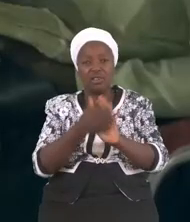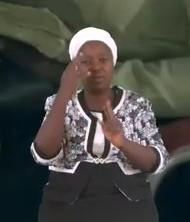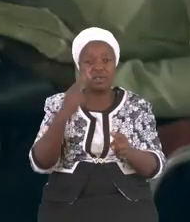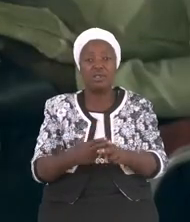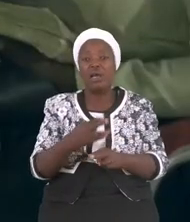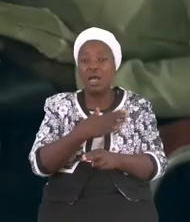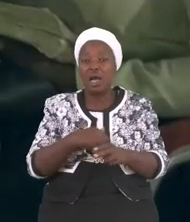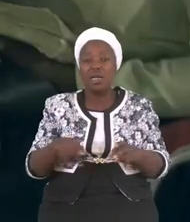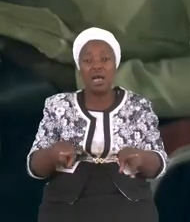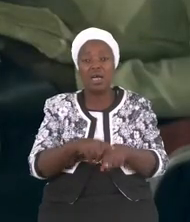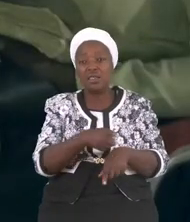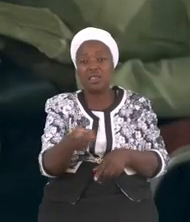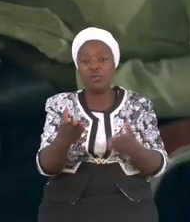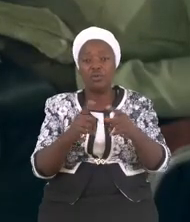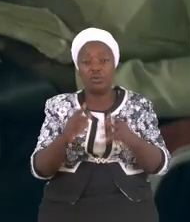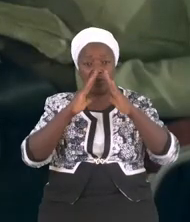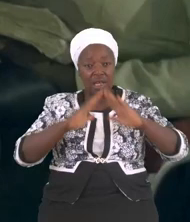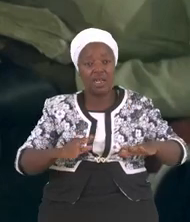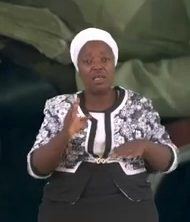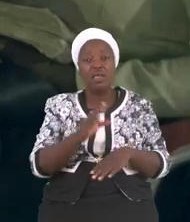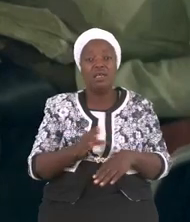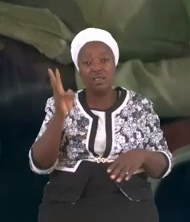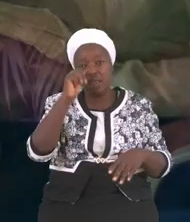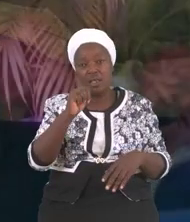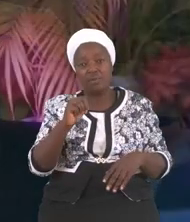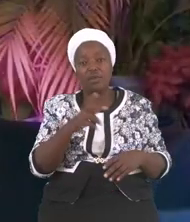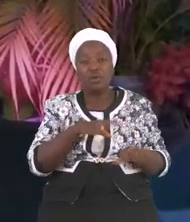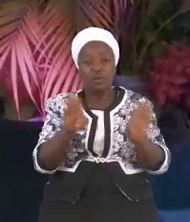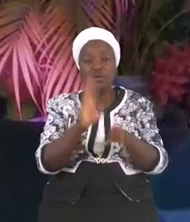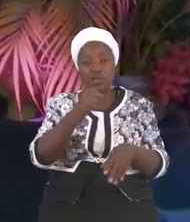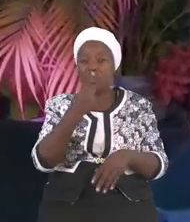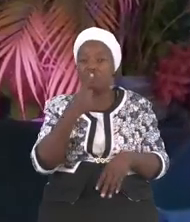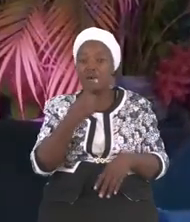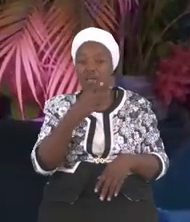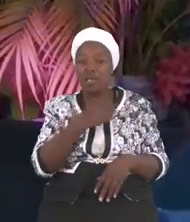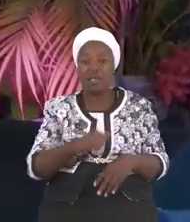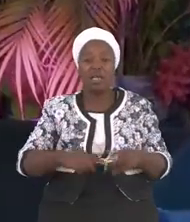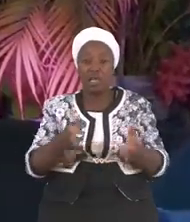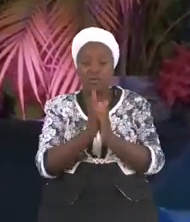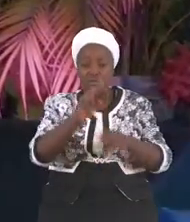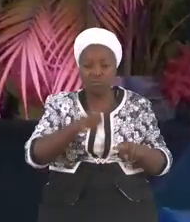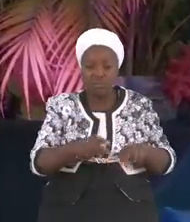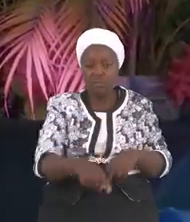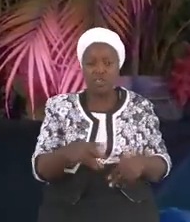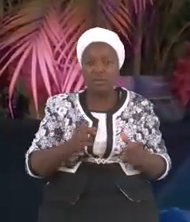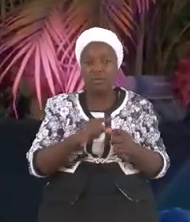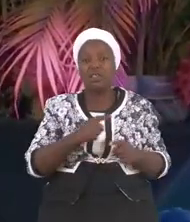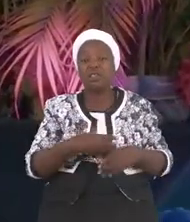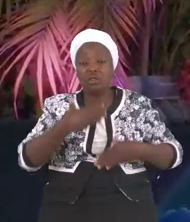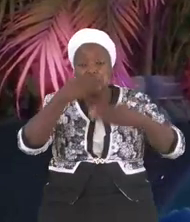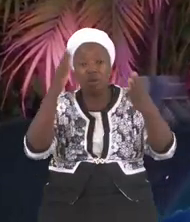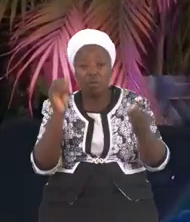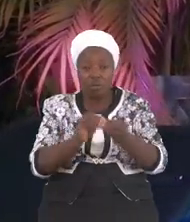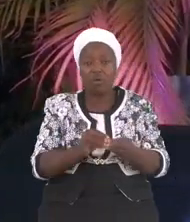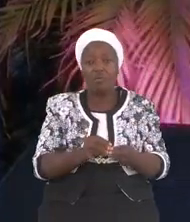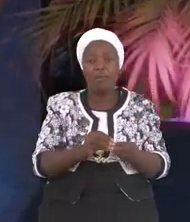wanted to silence him, shut his mouth, and beat him down. He cried the more, a great deal.